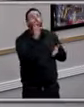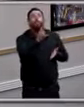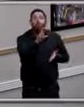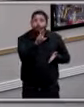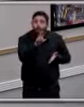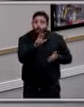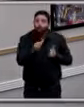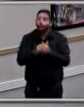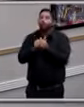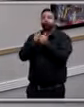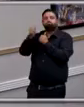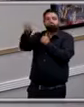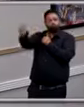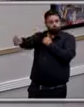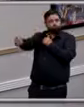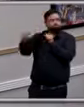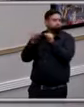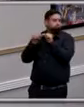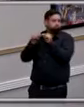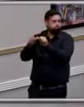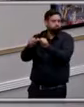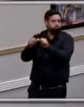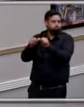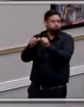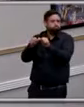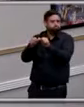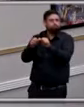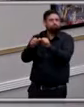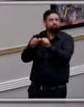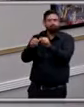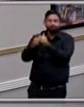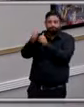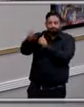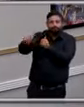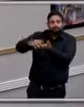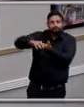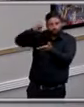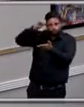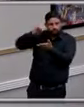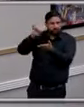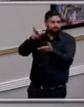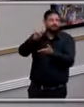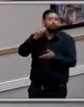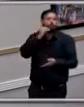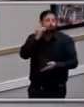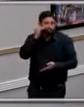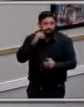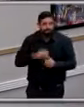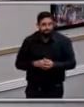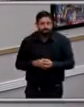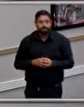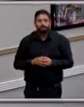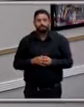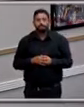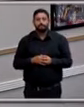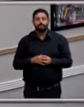may continue the virtual learning experience that you're having at home.